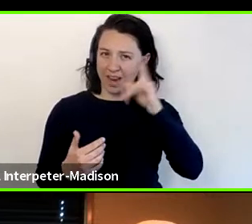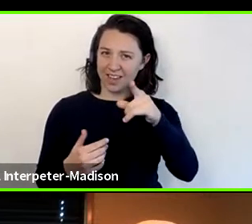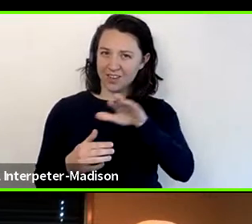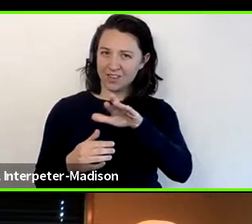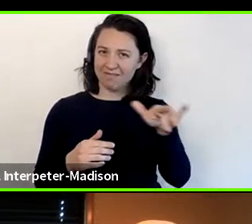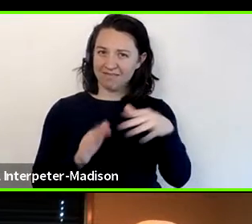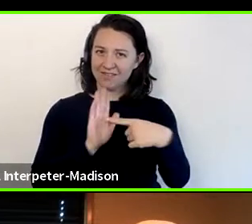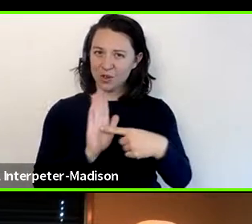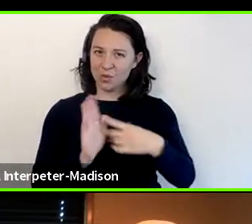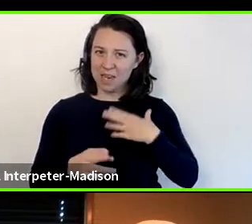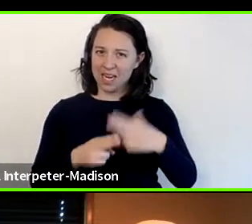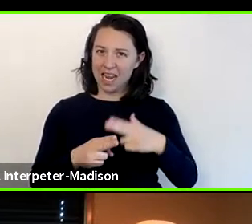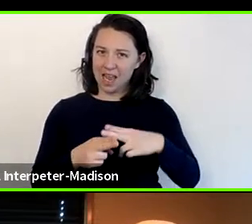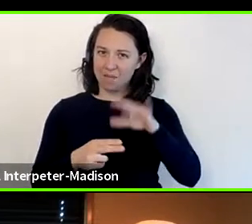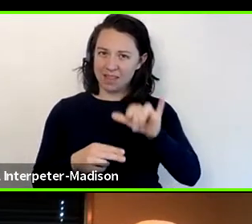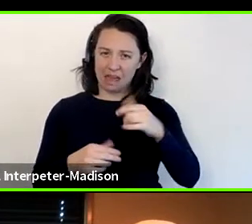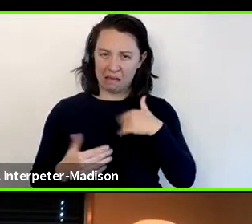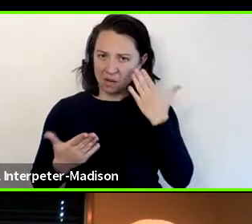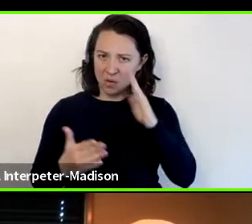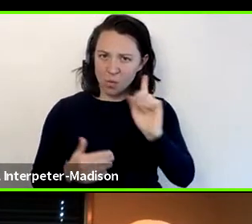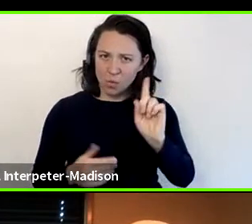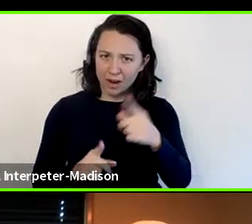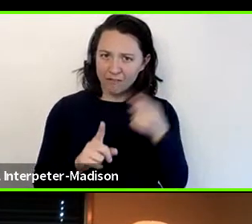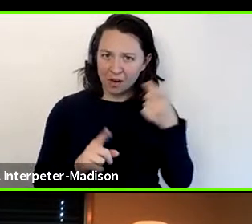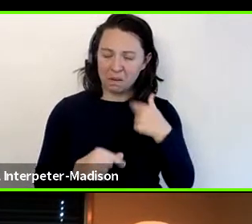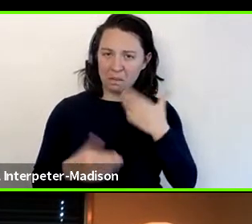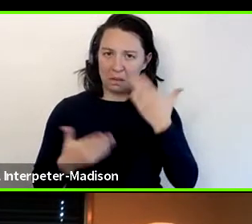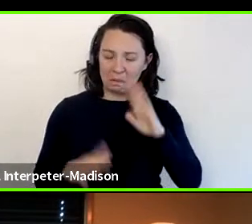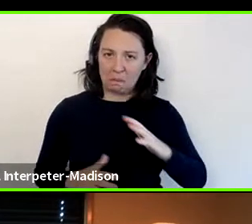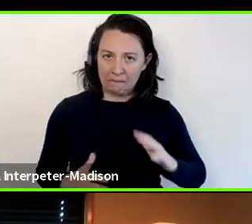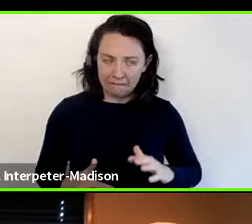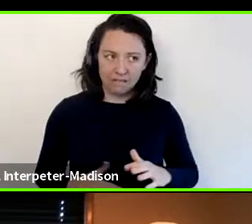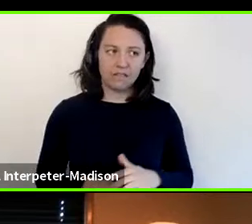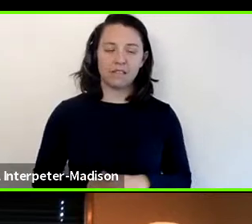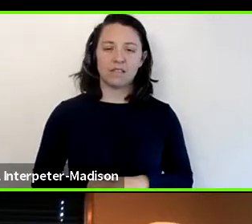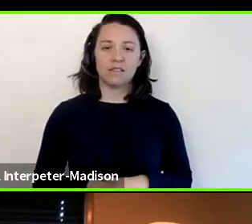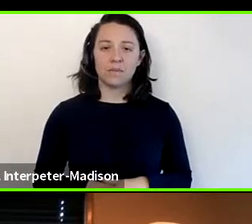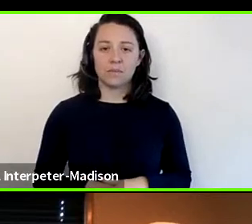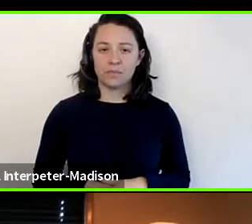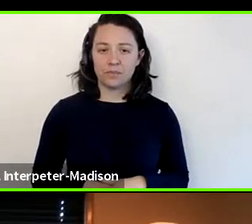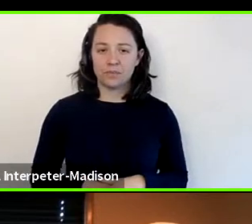Sorry about that. I don't know where that came from, but